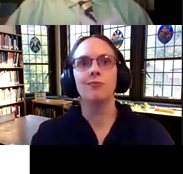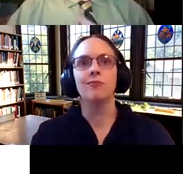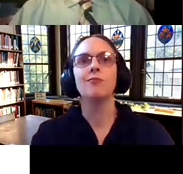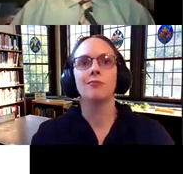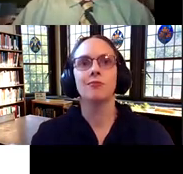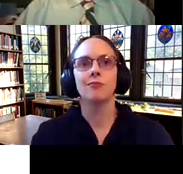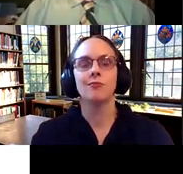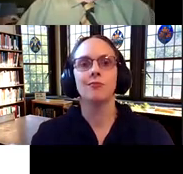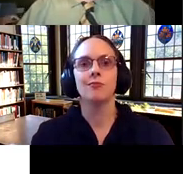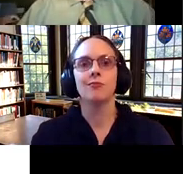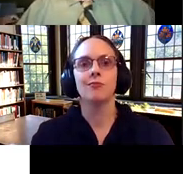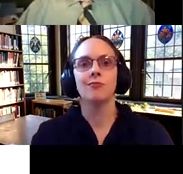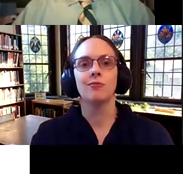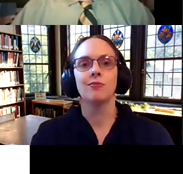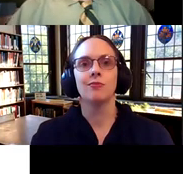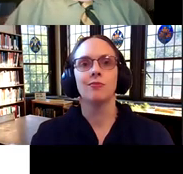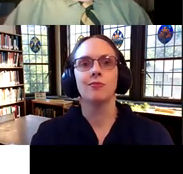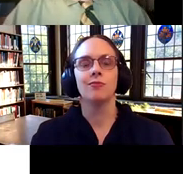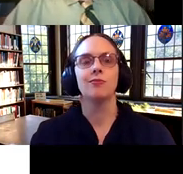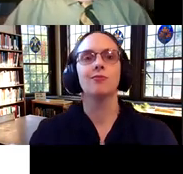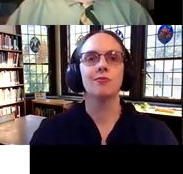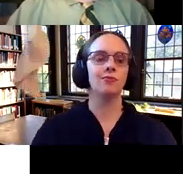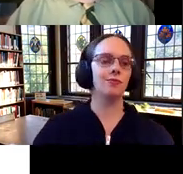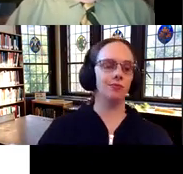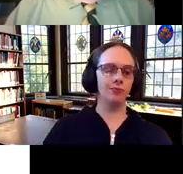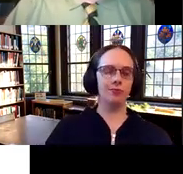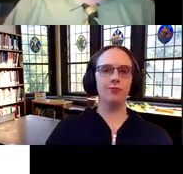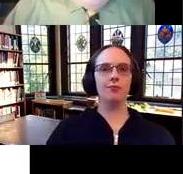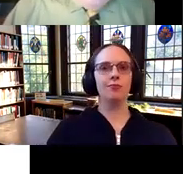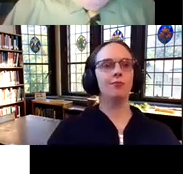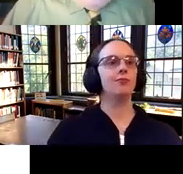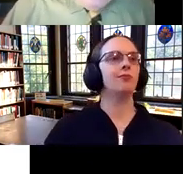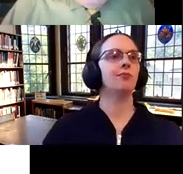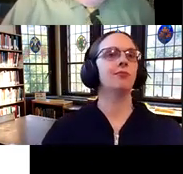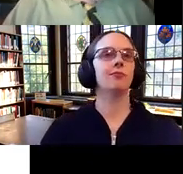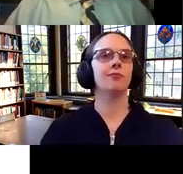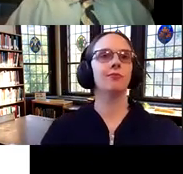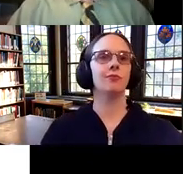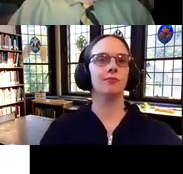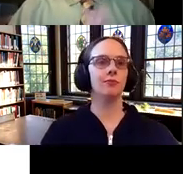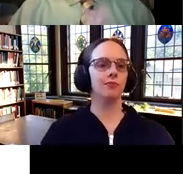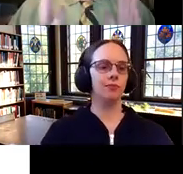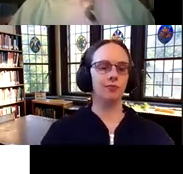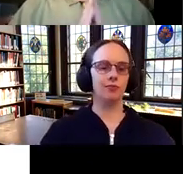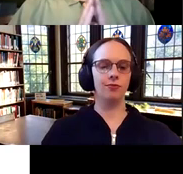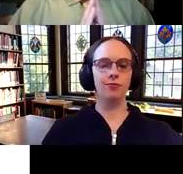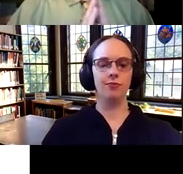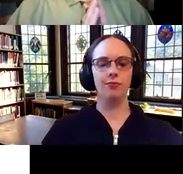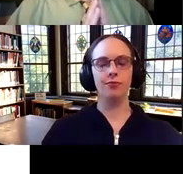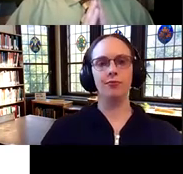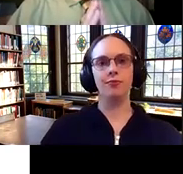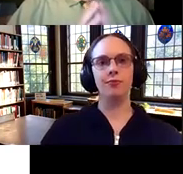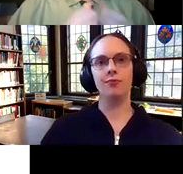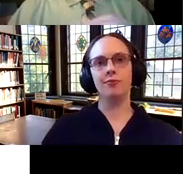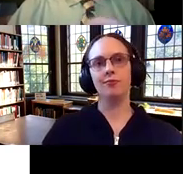that the field is named after after Bob to this day. But at any rate, very much an